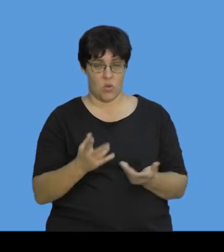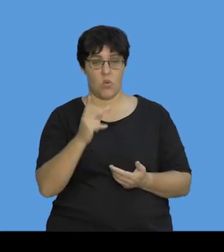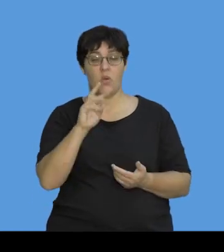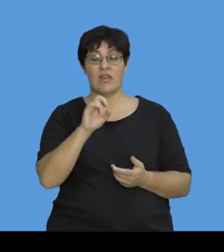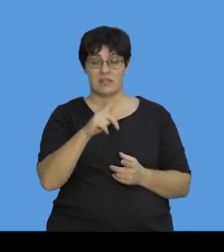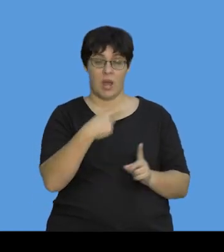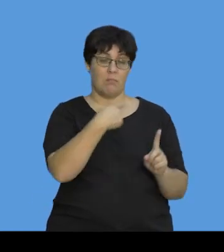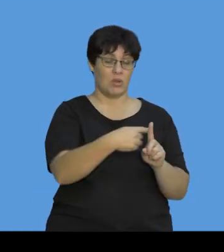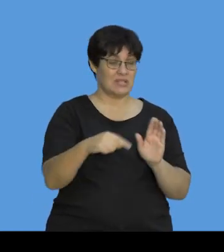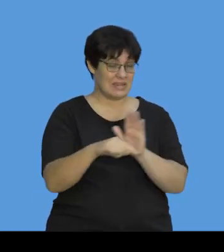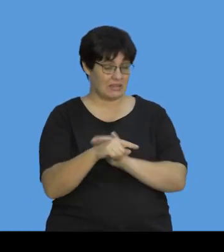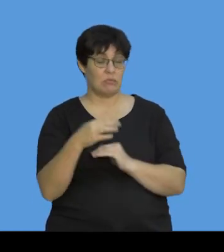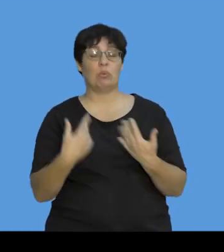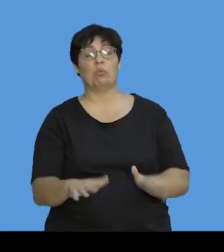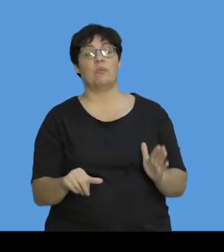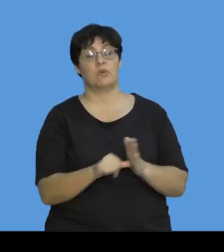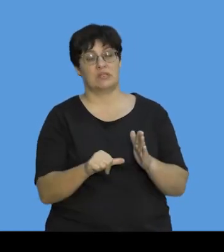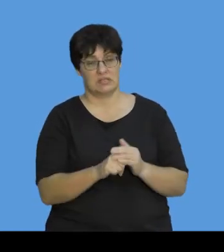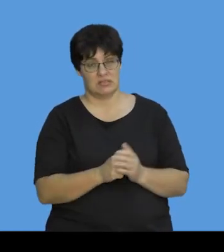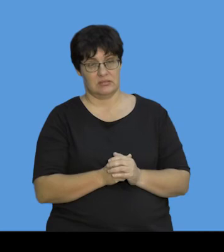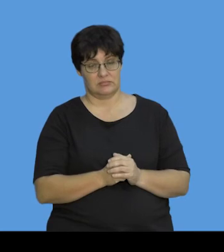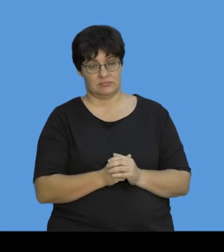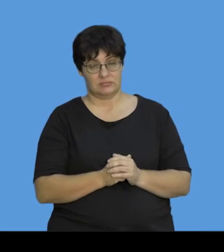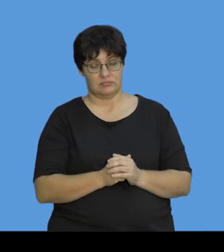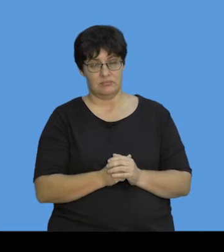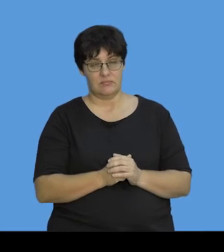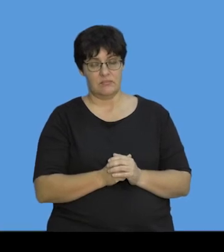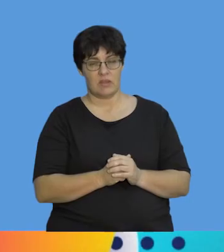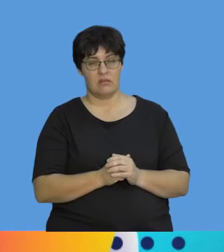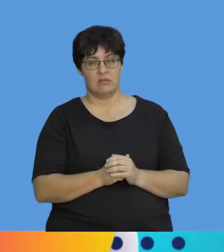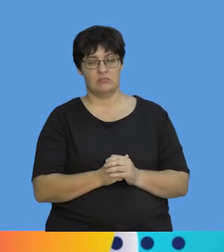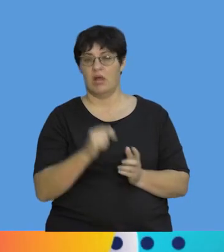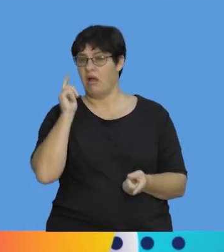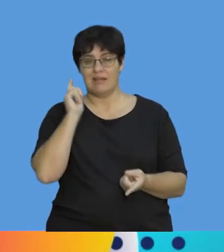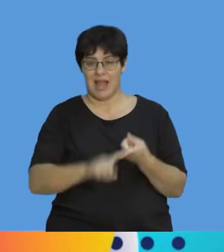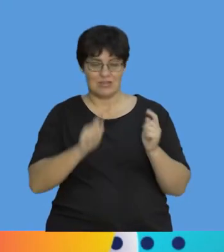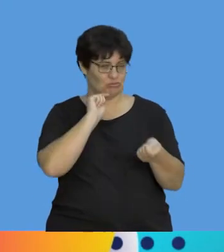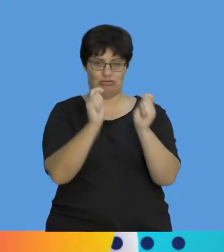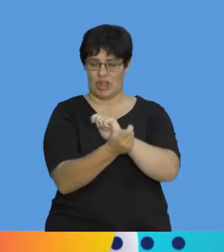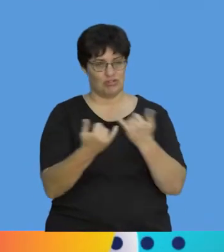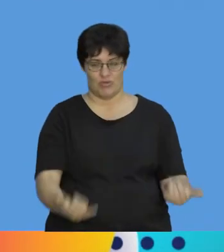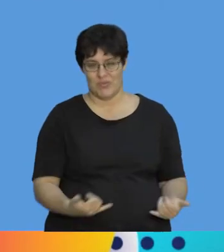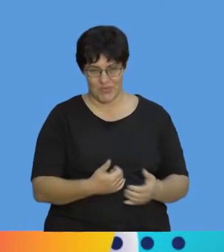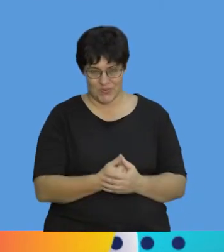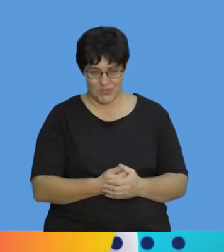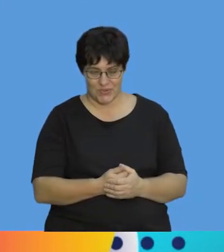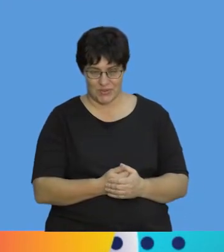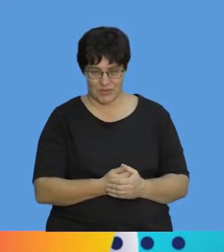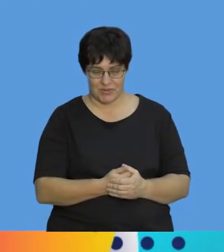vectors become very special because of our sign convention. So we can't change the sign